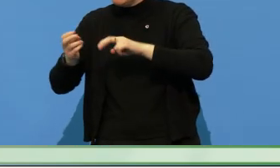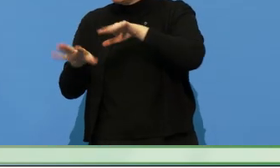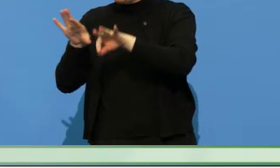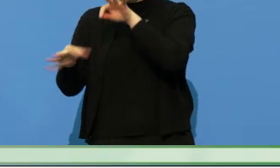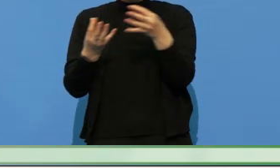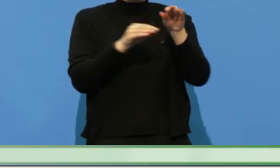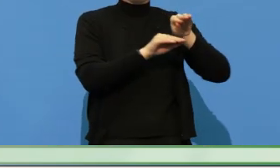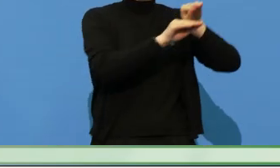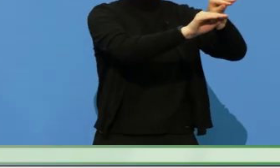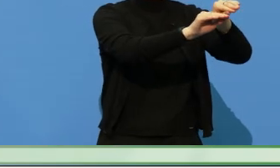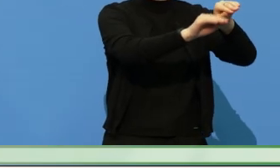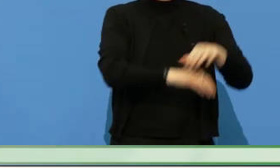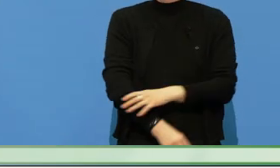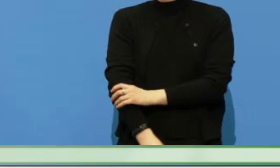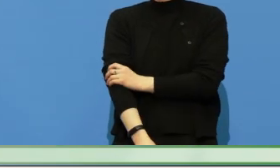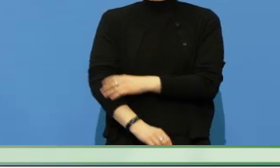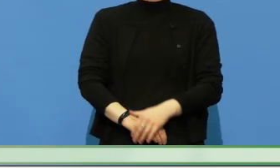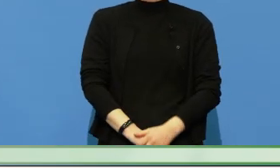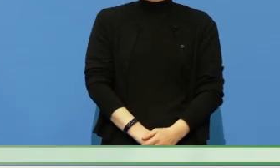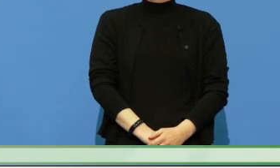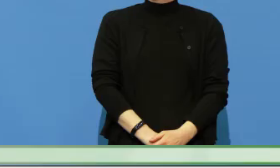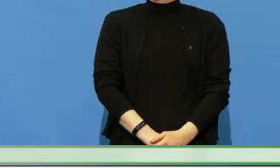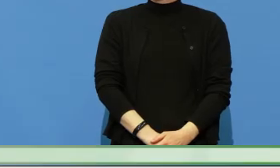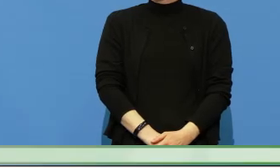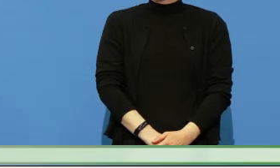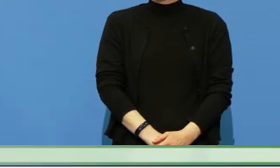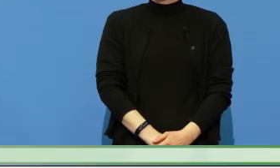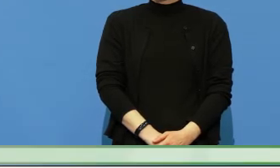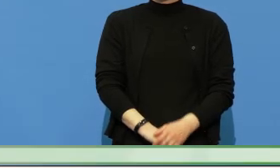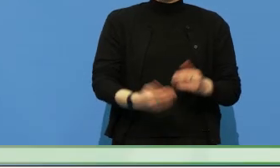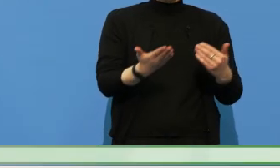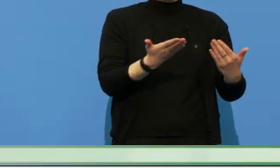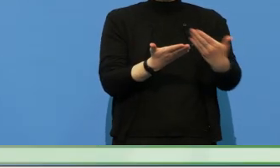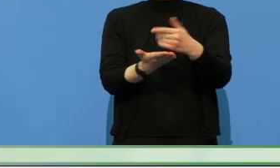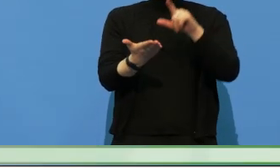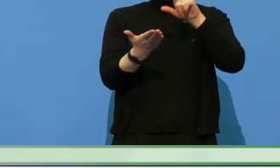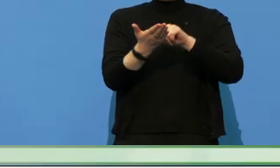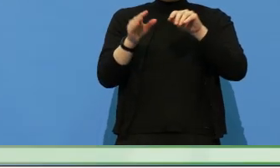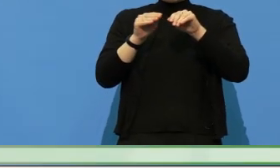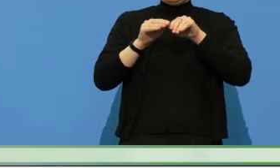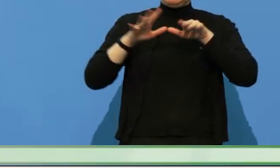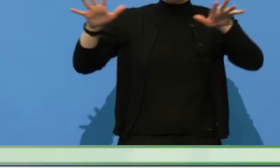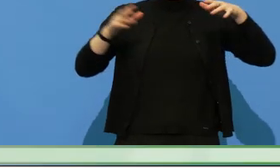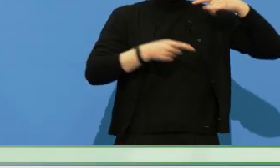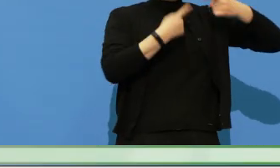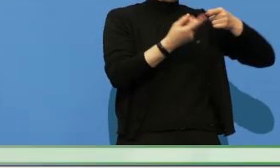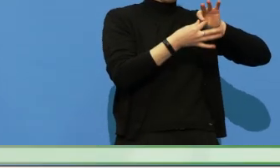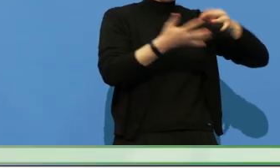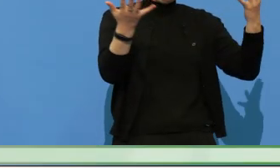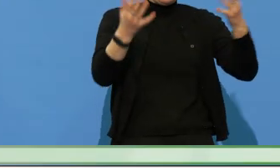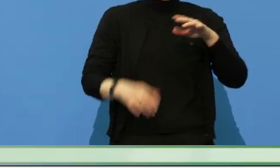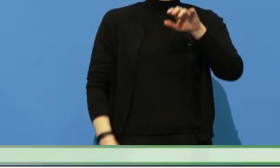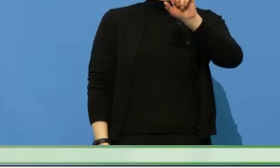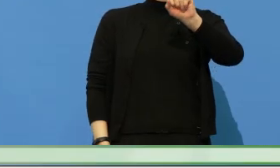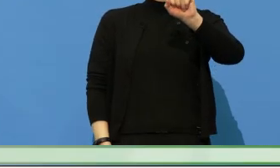this publication is with one of our partners, the Skanska Group, the company